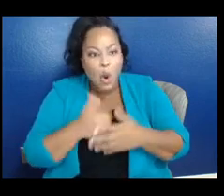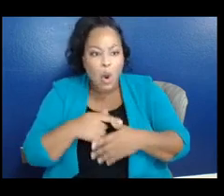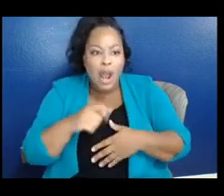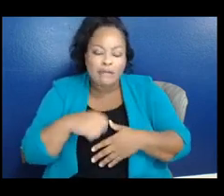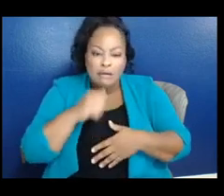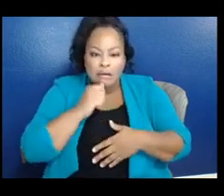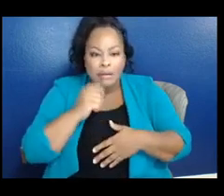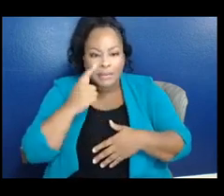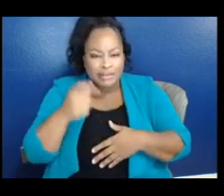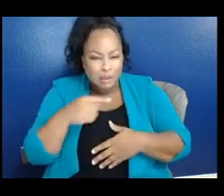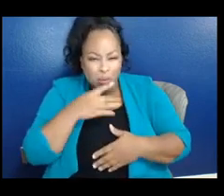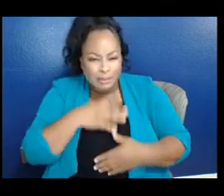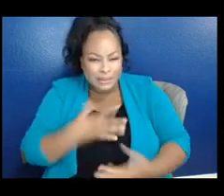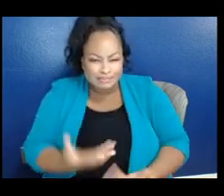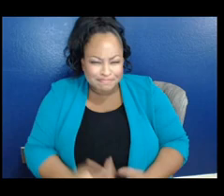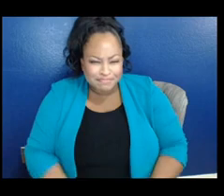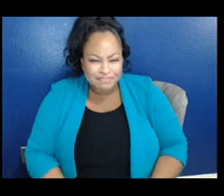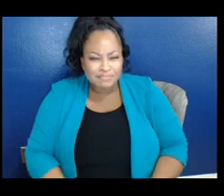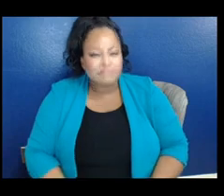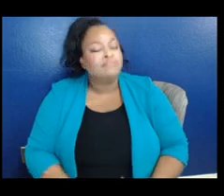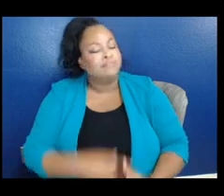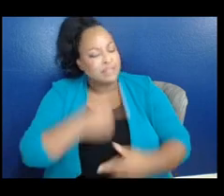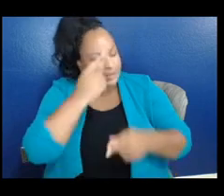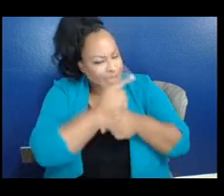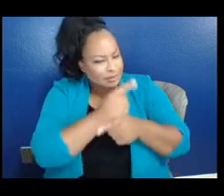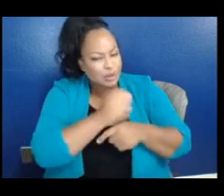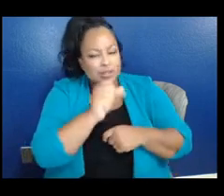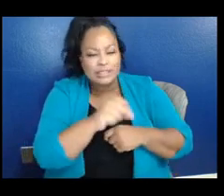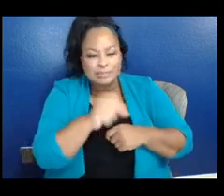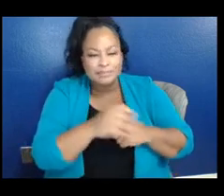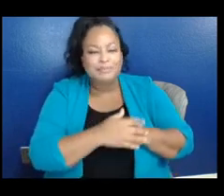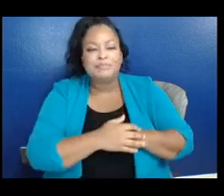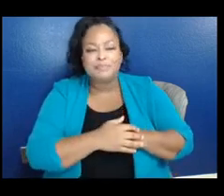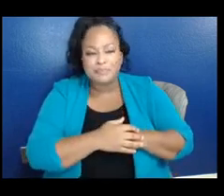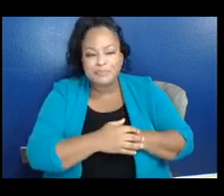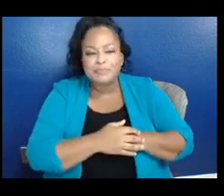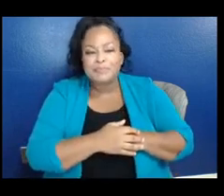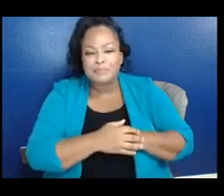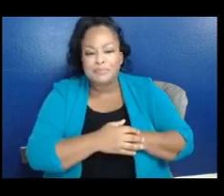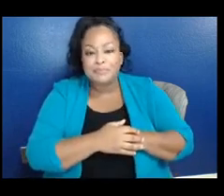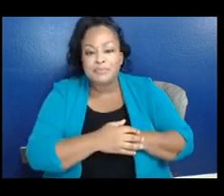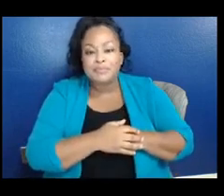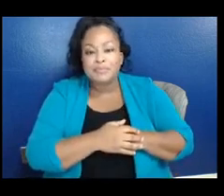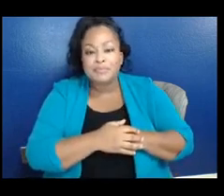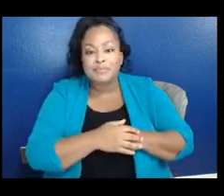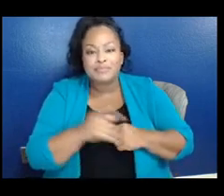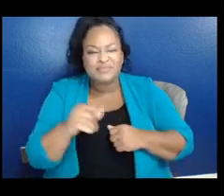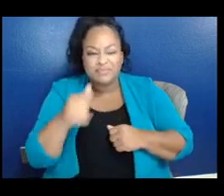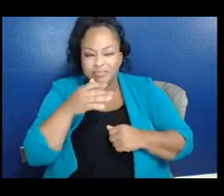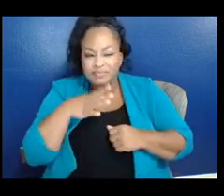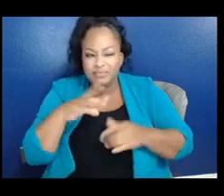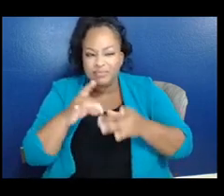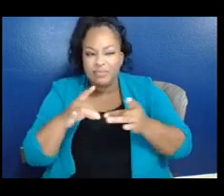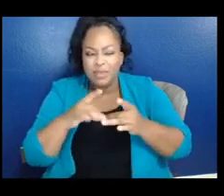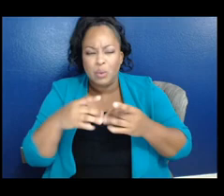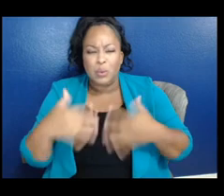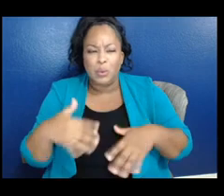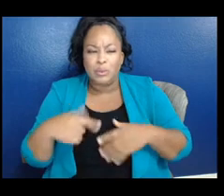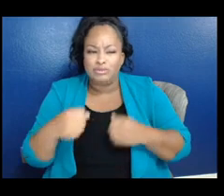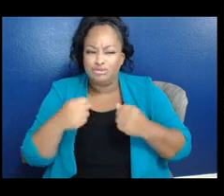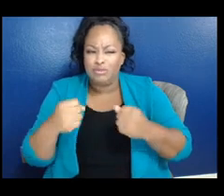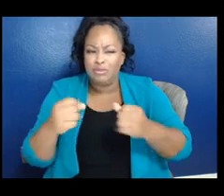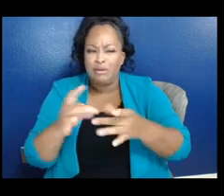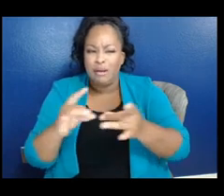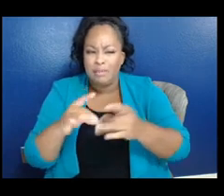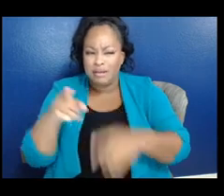know, something they have to deal with because they're women. Absolutely. Absolutely. I think that's such a striking